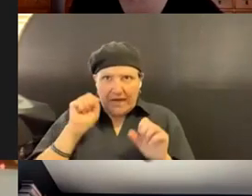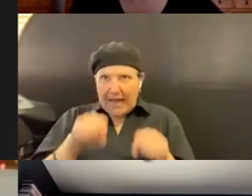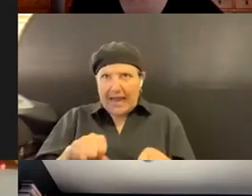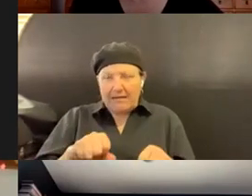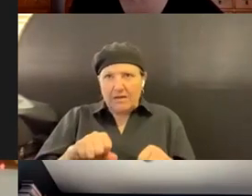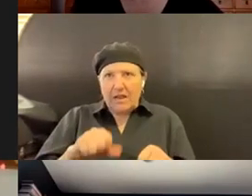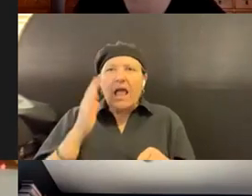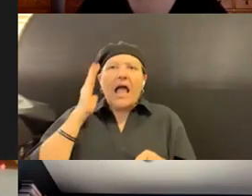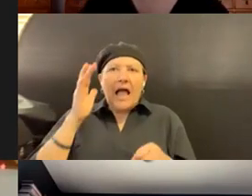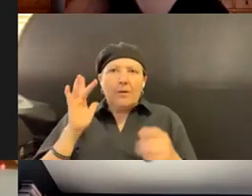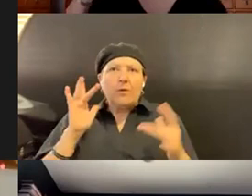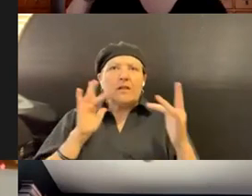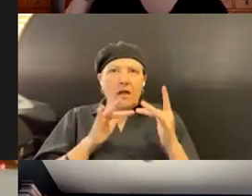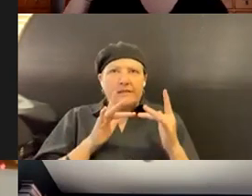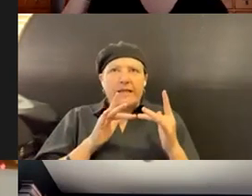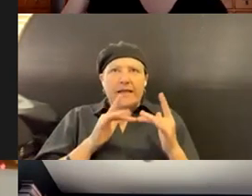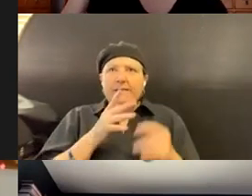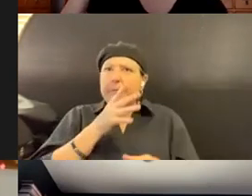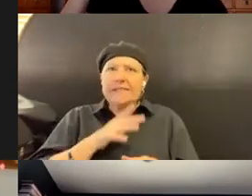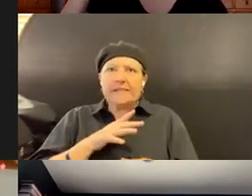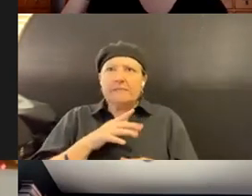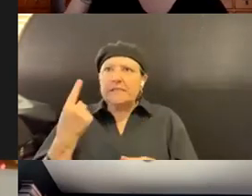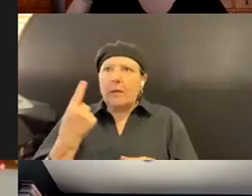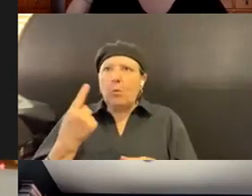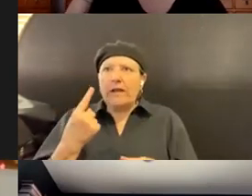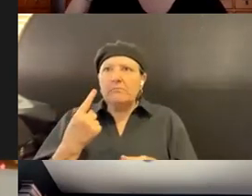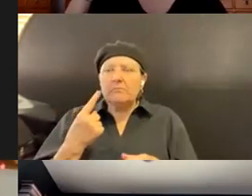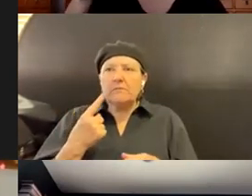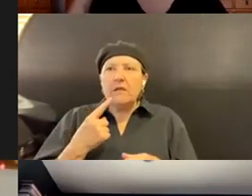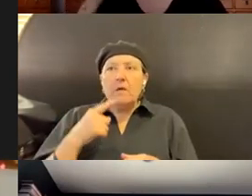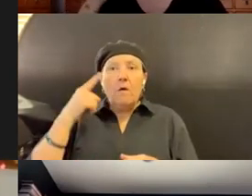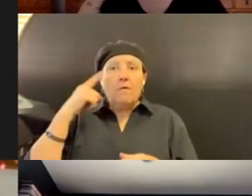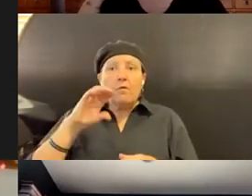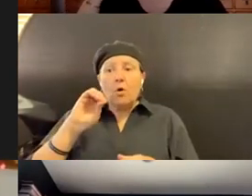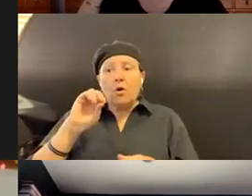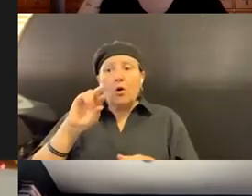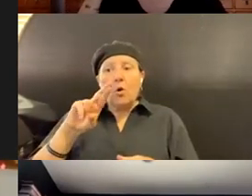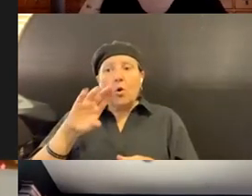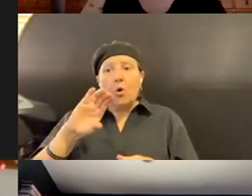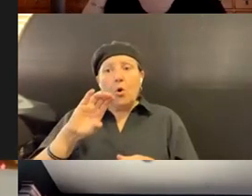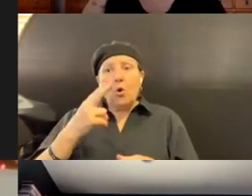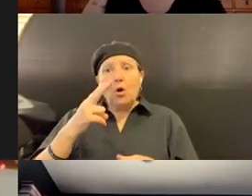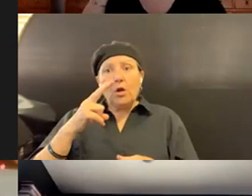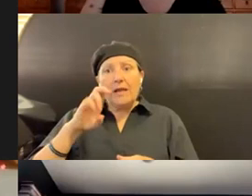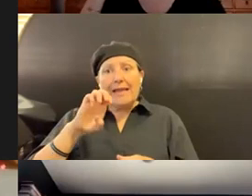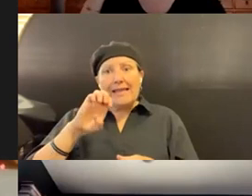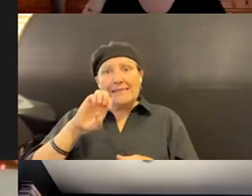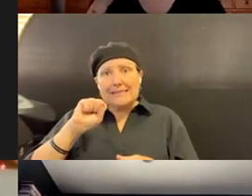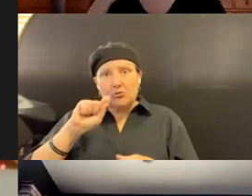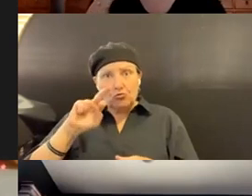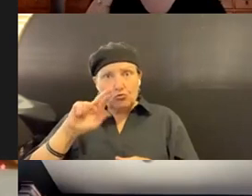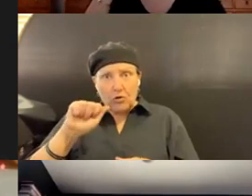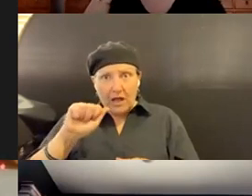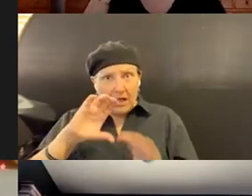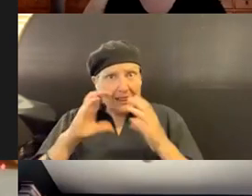I'll do some follow up about that. As far as orchestra class is concerned, orchestra doesn't start until 3rd grade. So